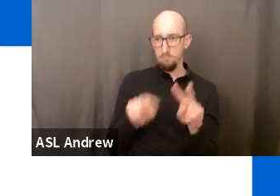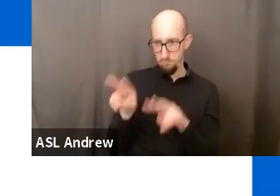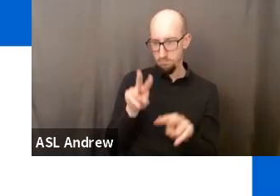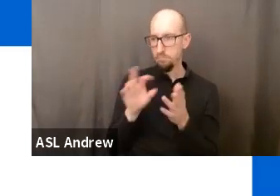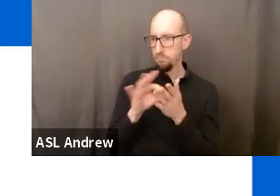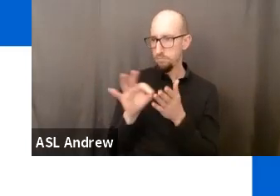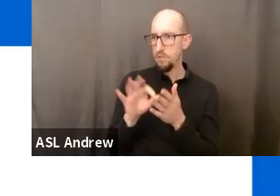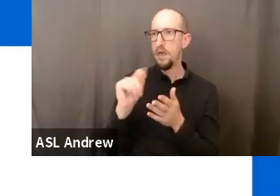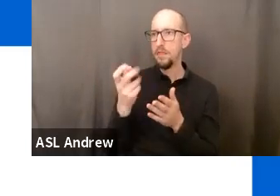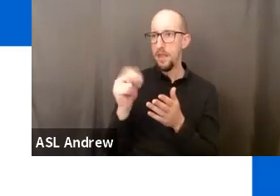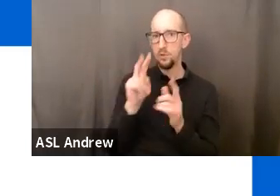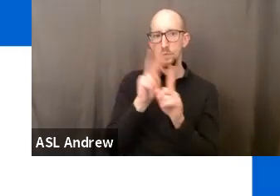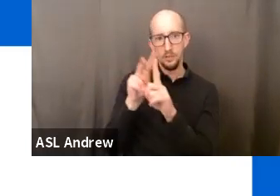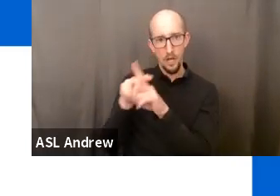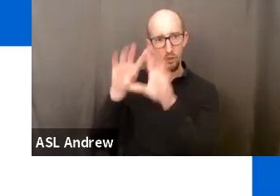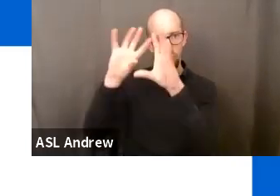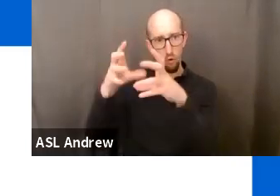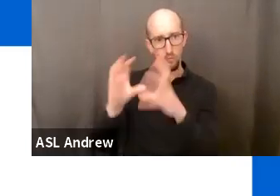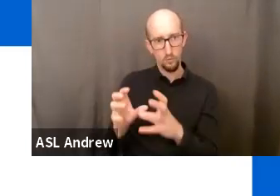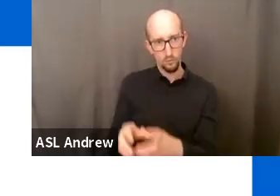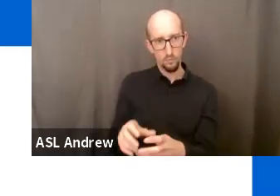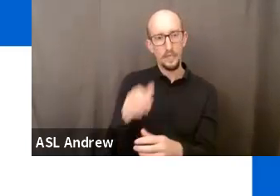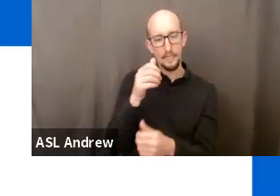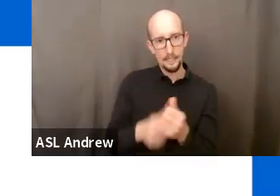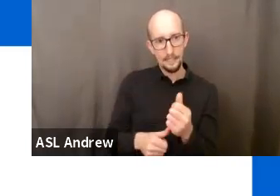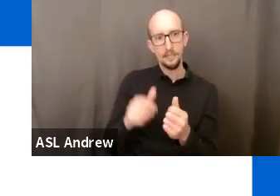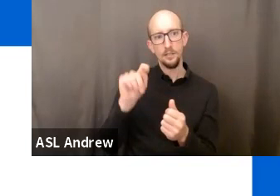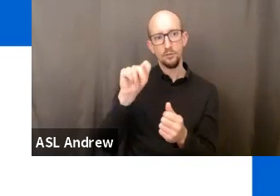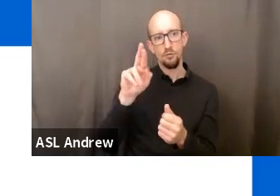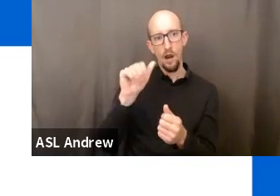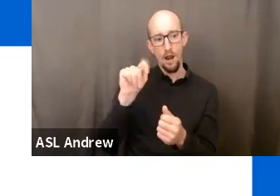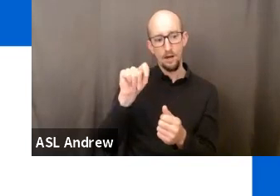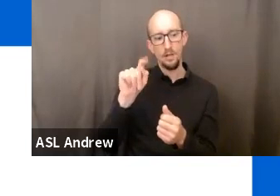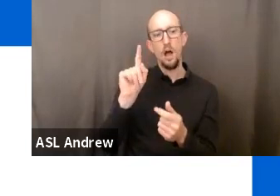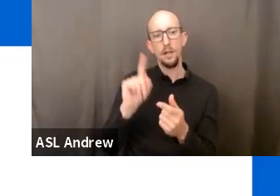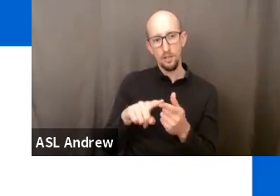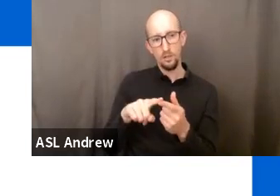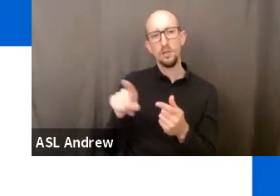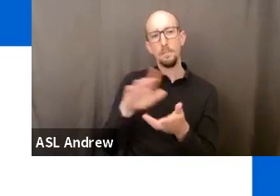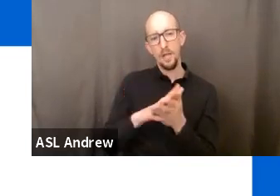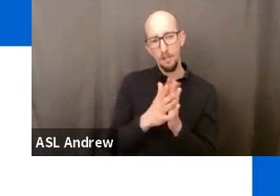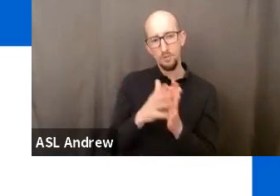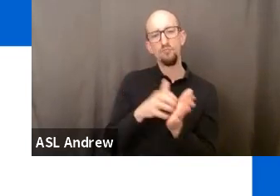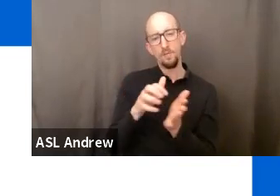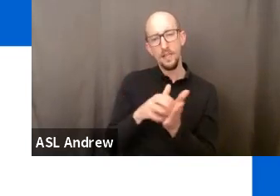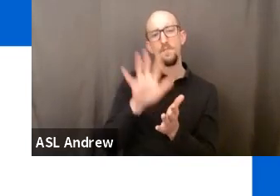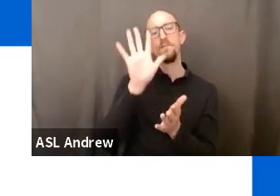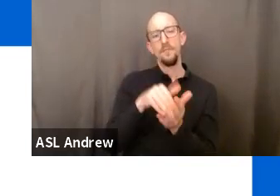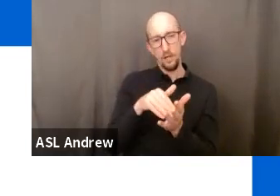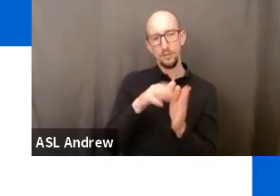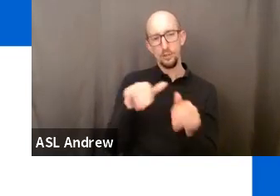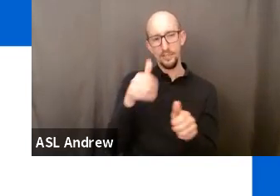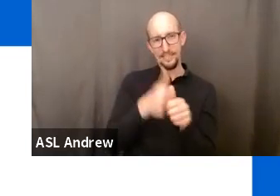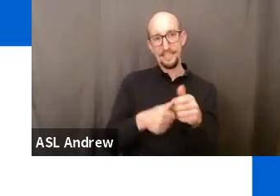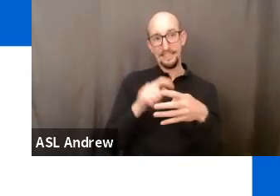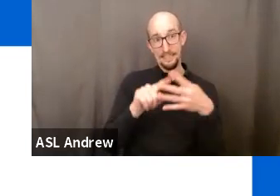grouping census tracts until you get to, in your example, roughly 5,000 children. Correct.